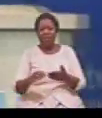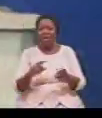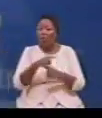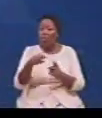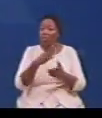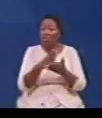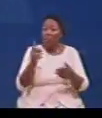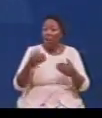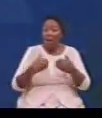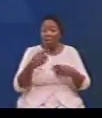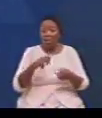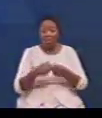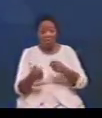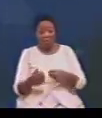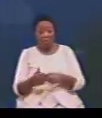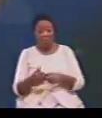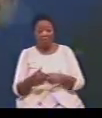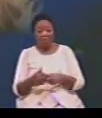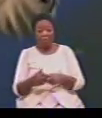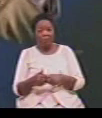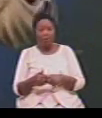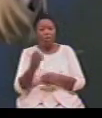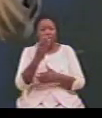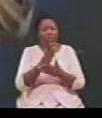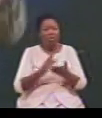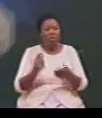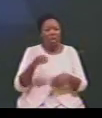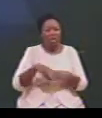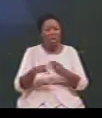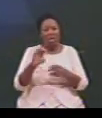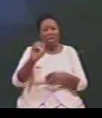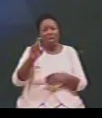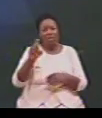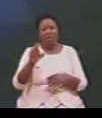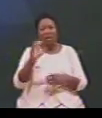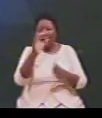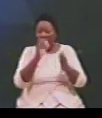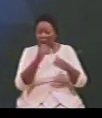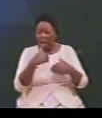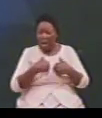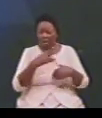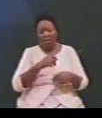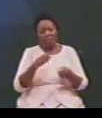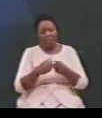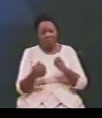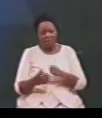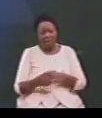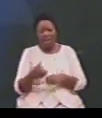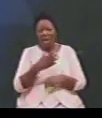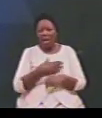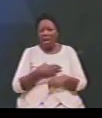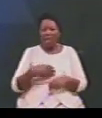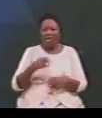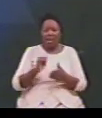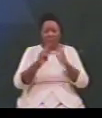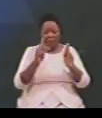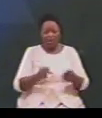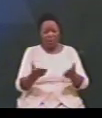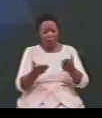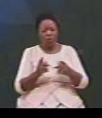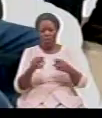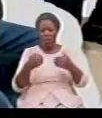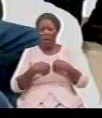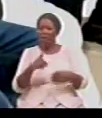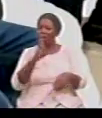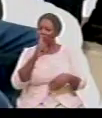somebody has a problem, somebody in Exodus has a problem, and he wants to have